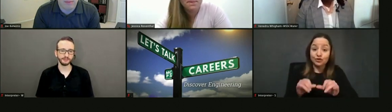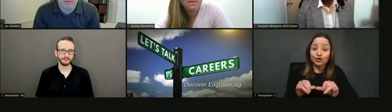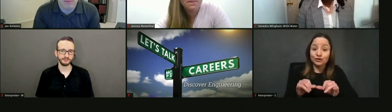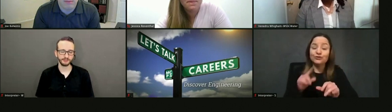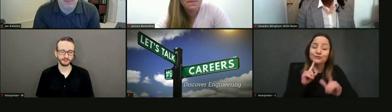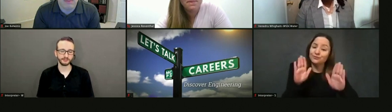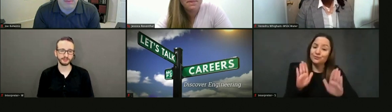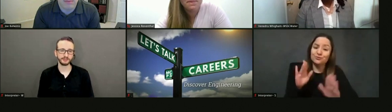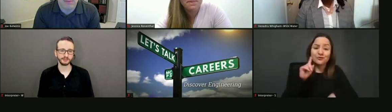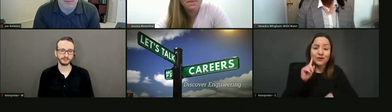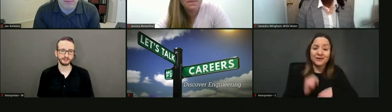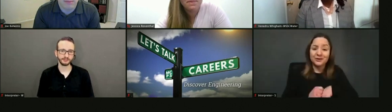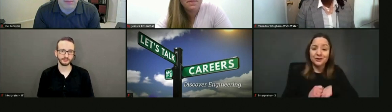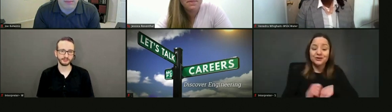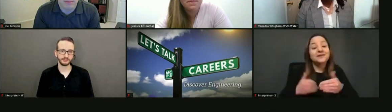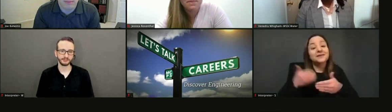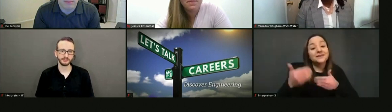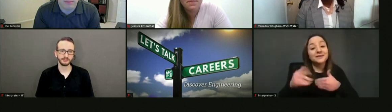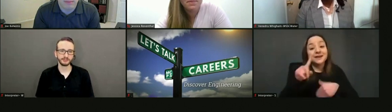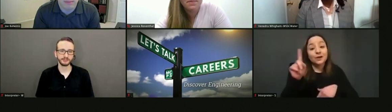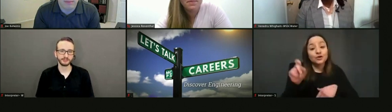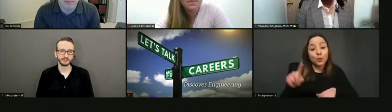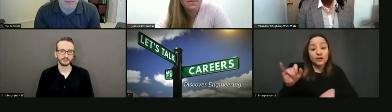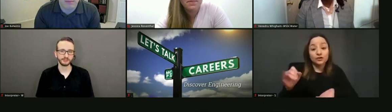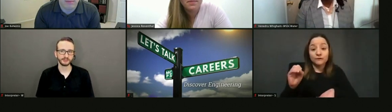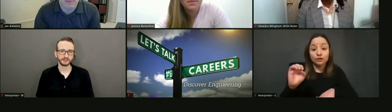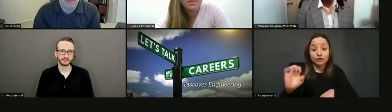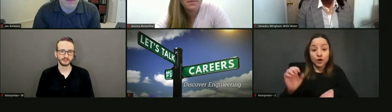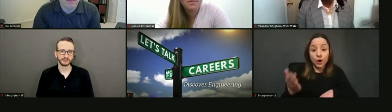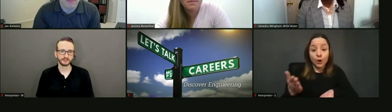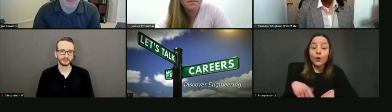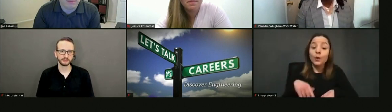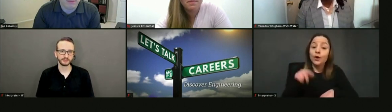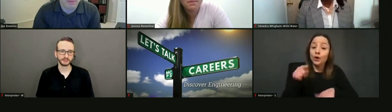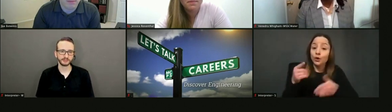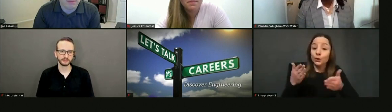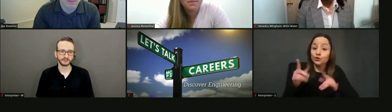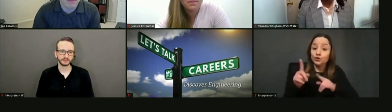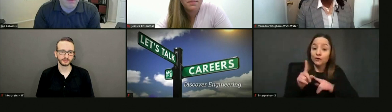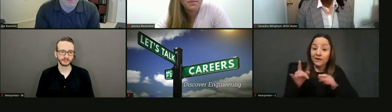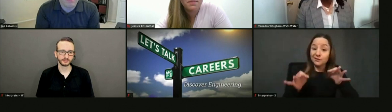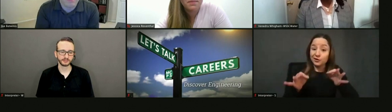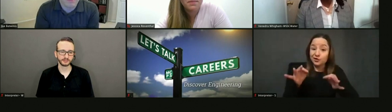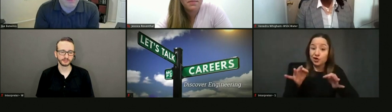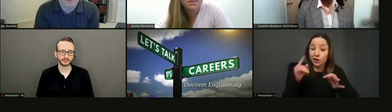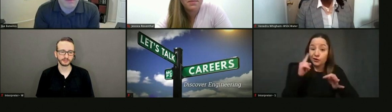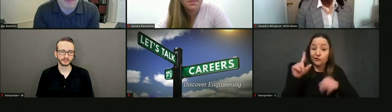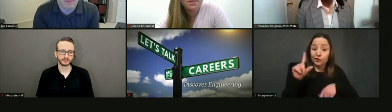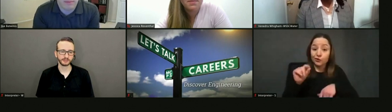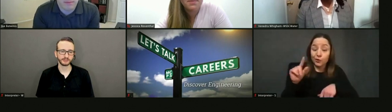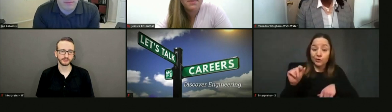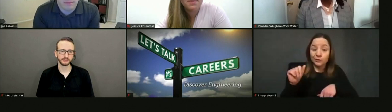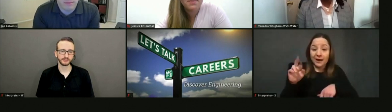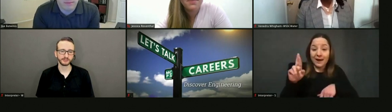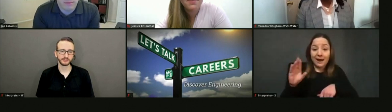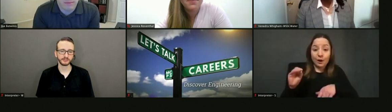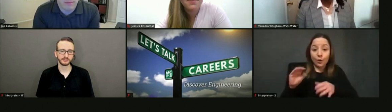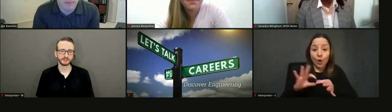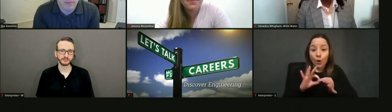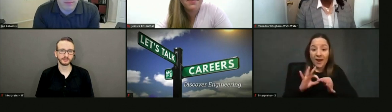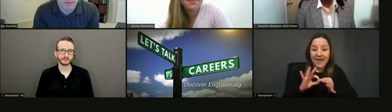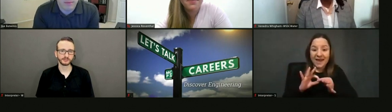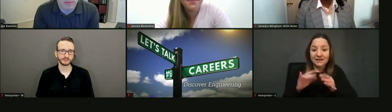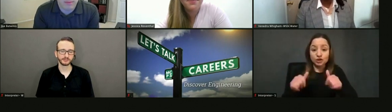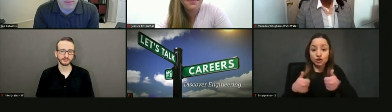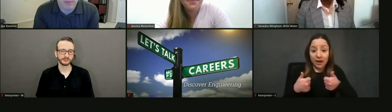hear. The next question is for Joe. You served as a judge for the 2020 AeroConnect Challenge. So how do